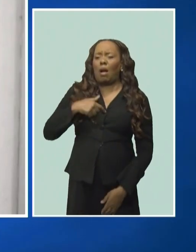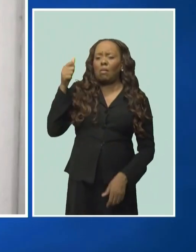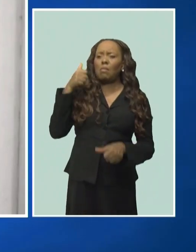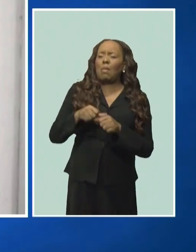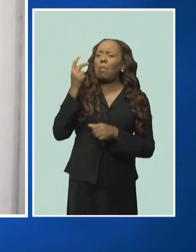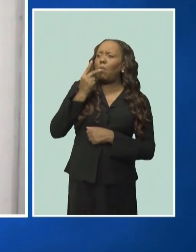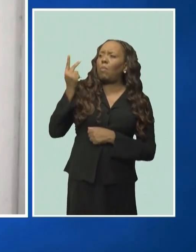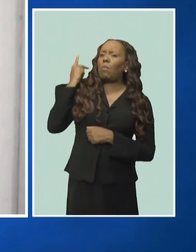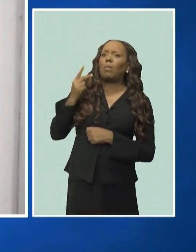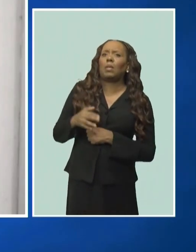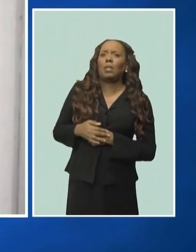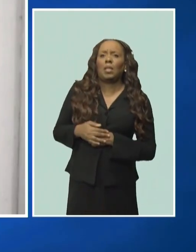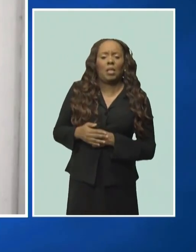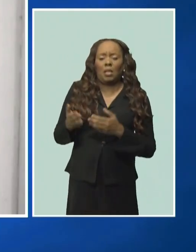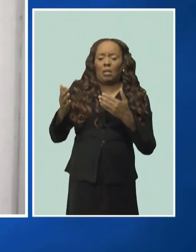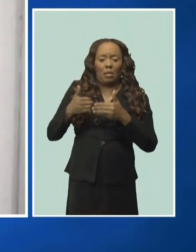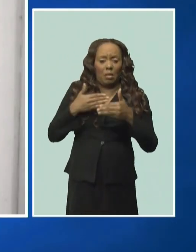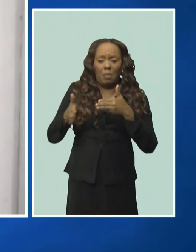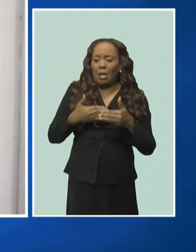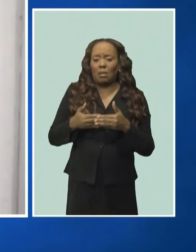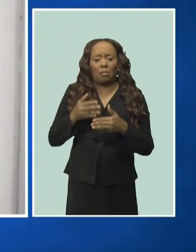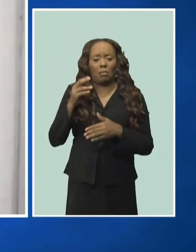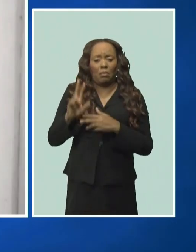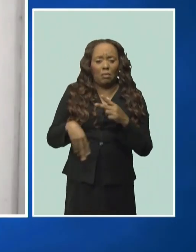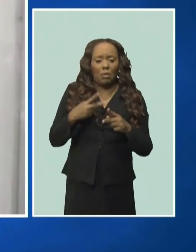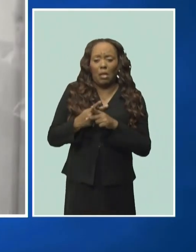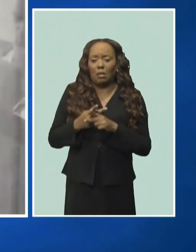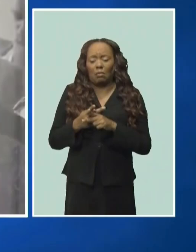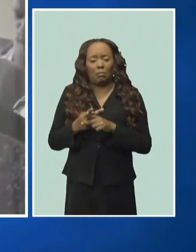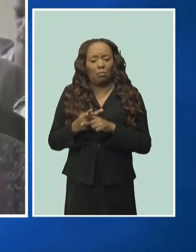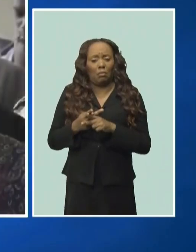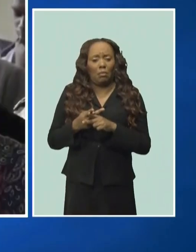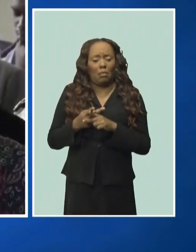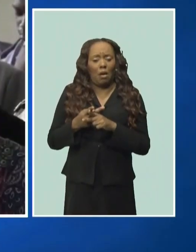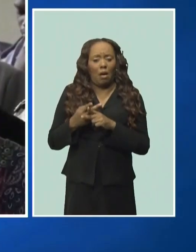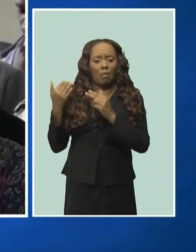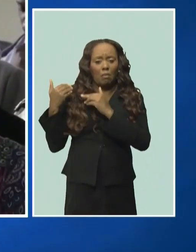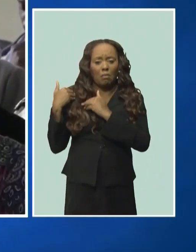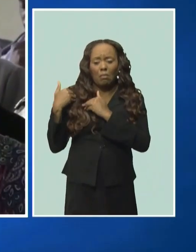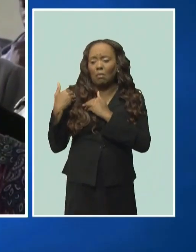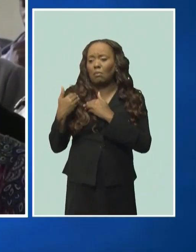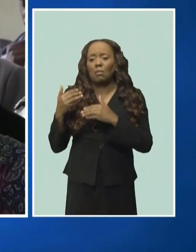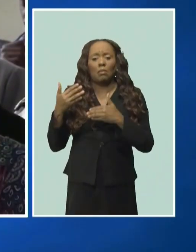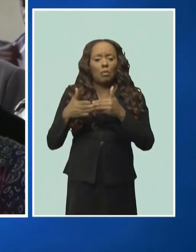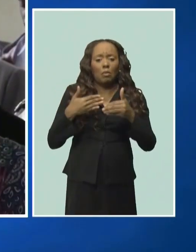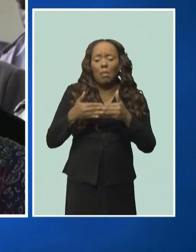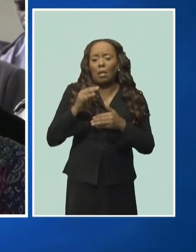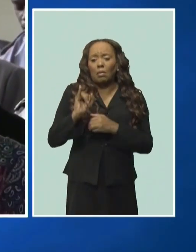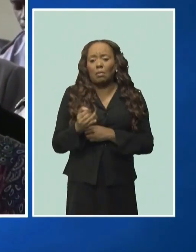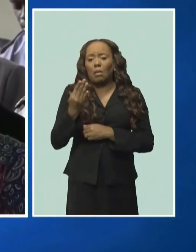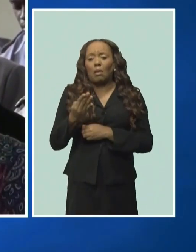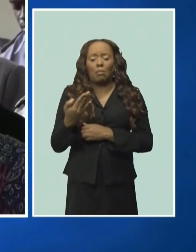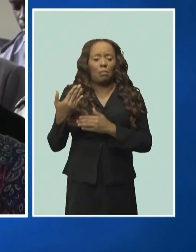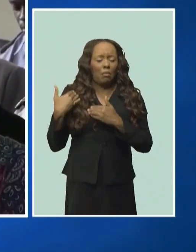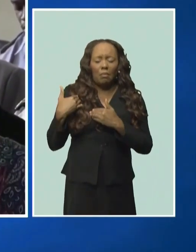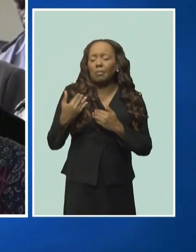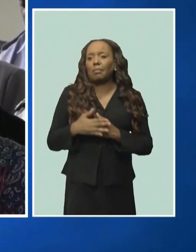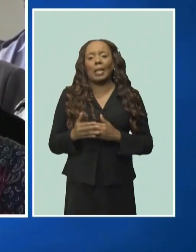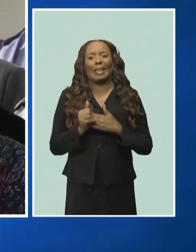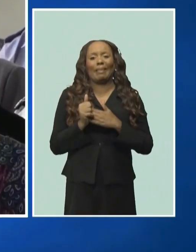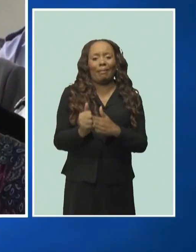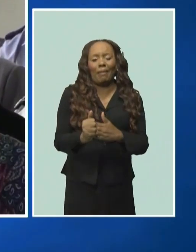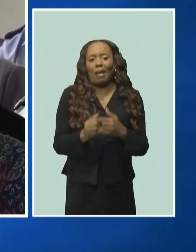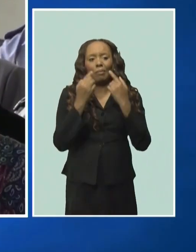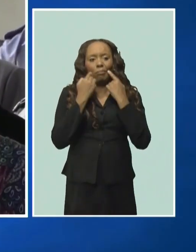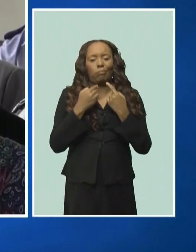never intimidated by the task before him. As a matter of fact, he acquitted himself well and led the division